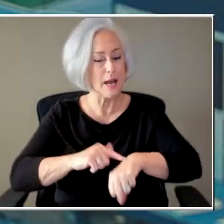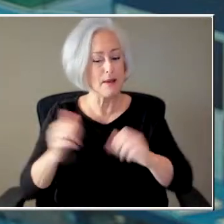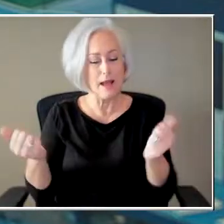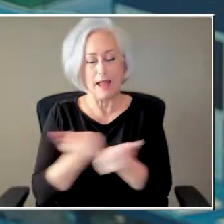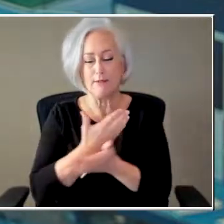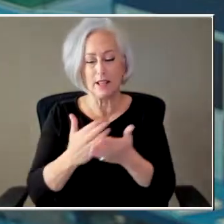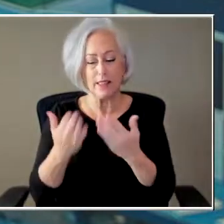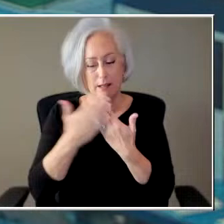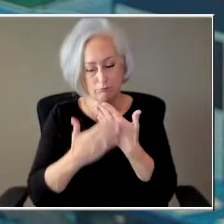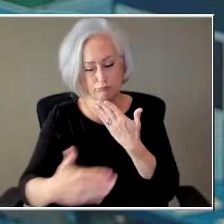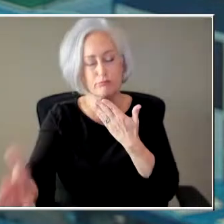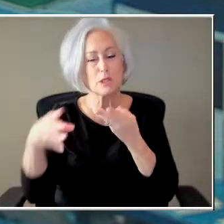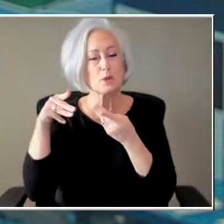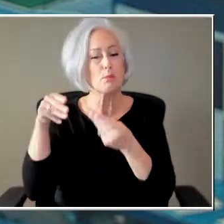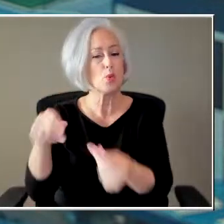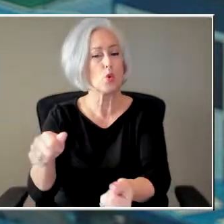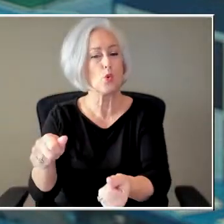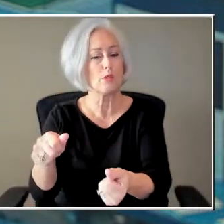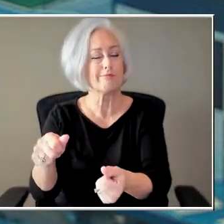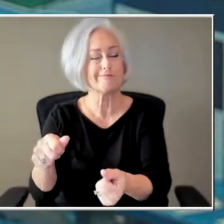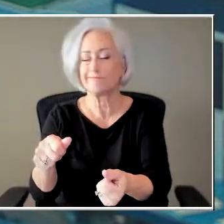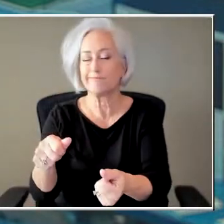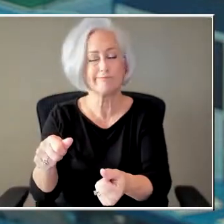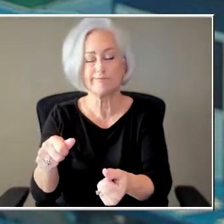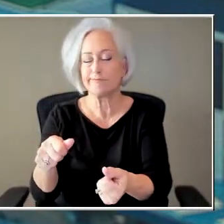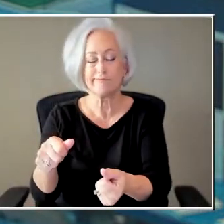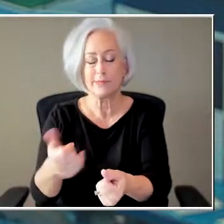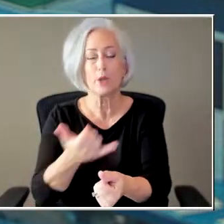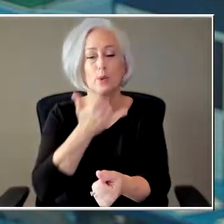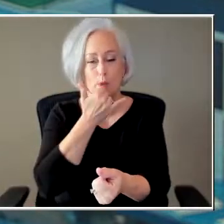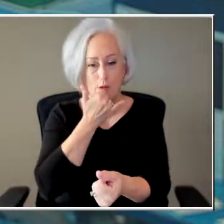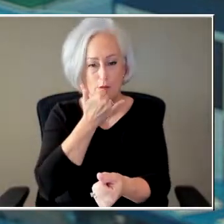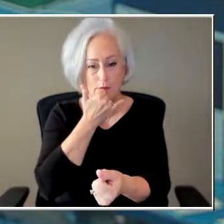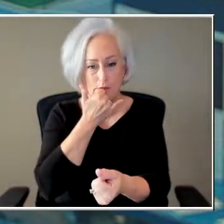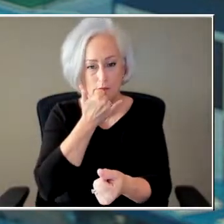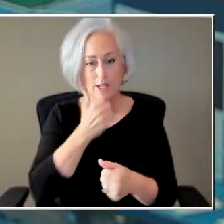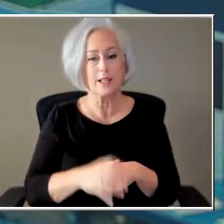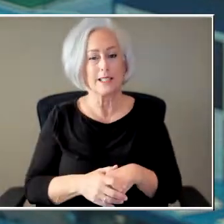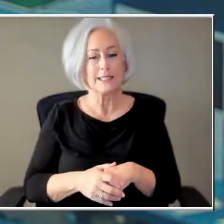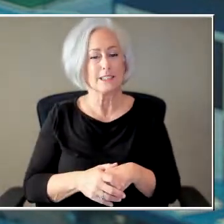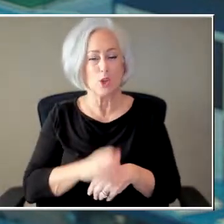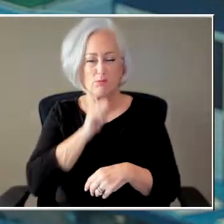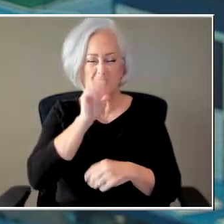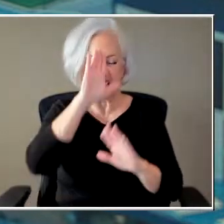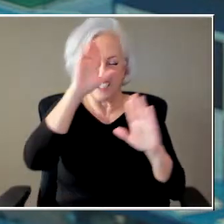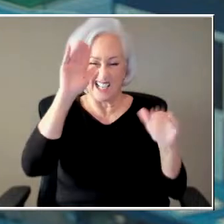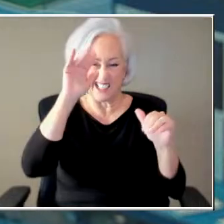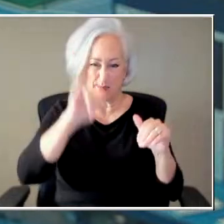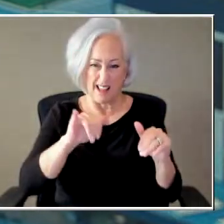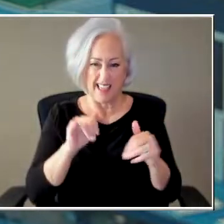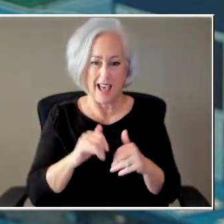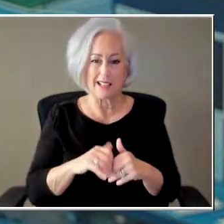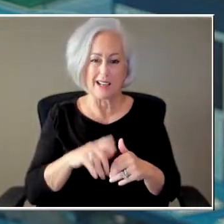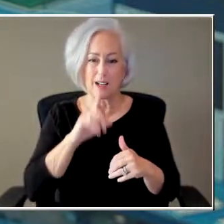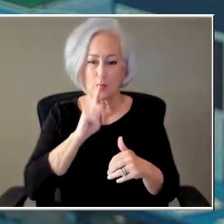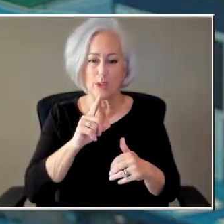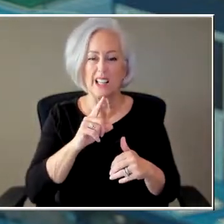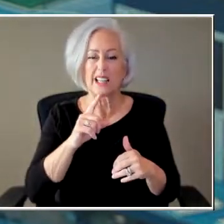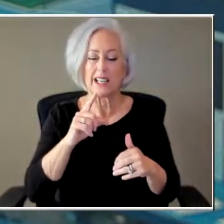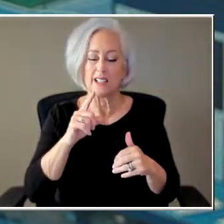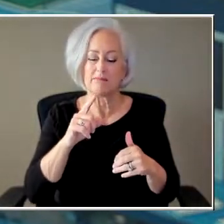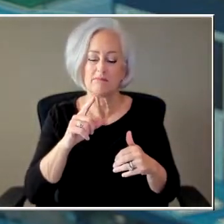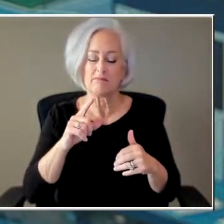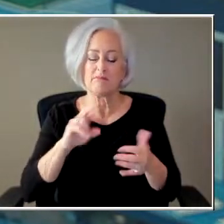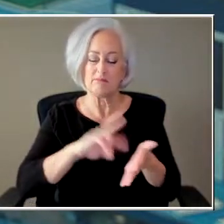was not the case. And so it was just very unexpected, and like you said, it really caused my mental health to take